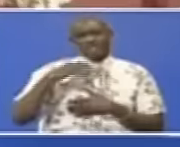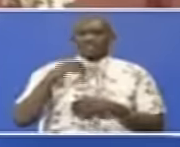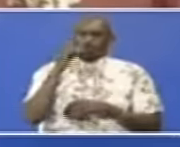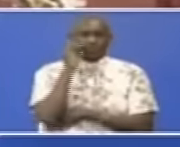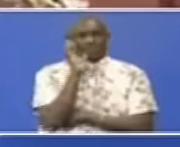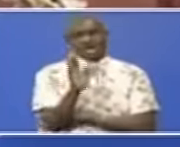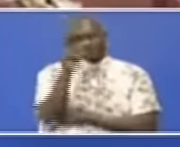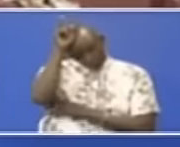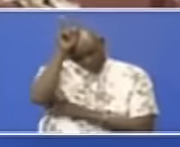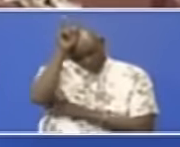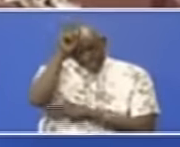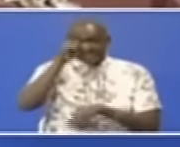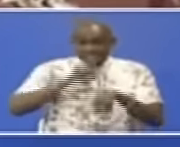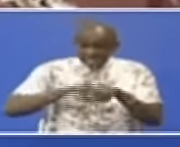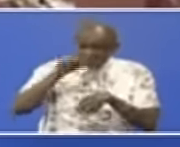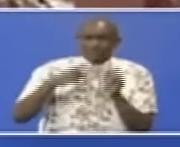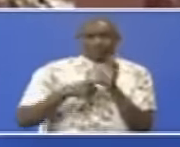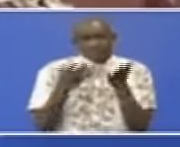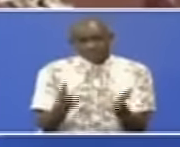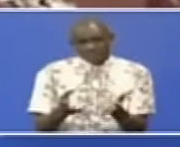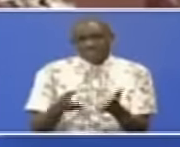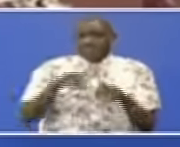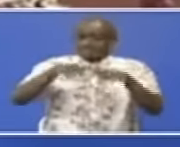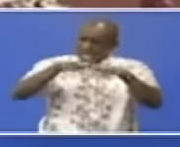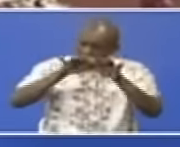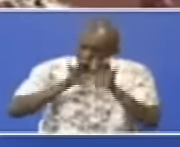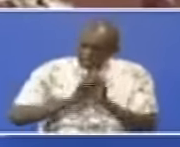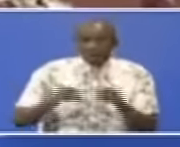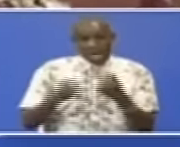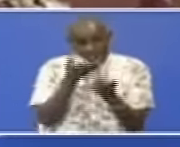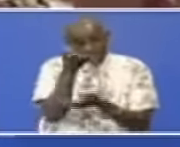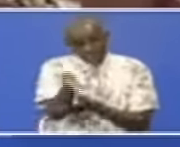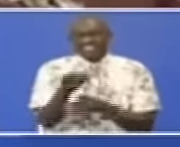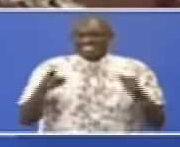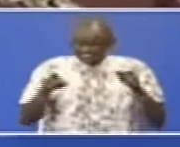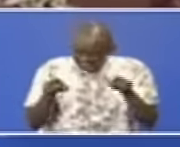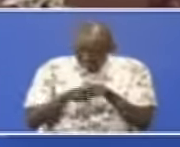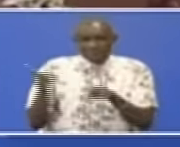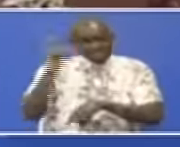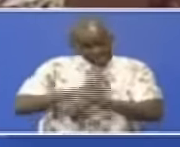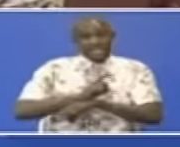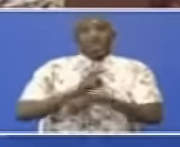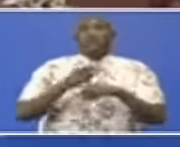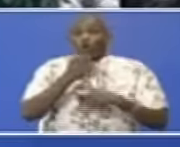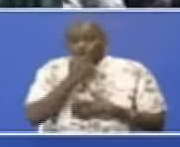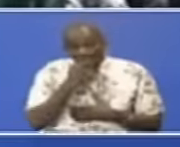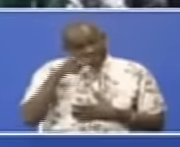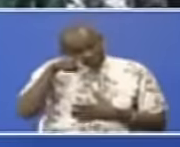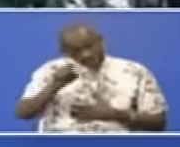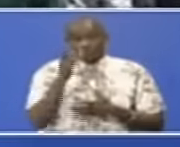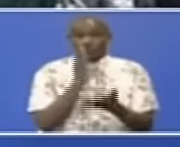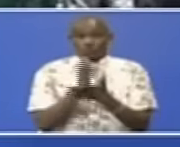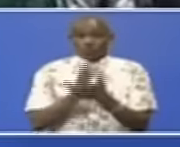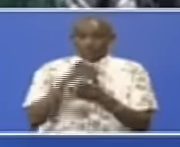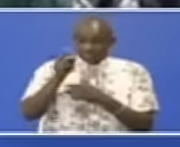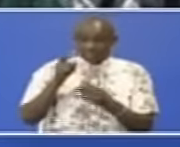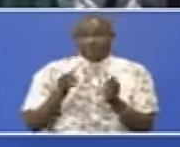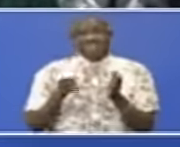home. As fate would have it, the burial was taking place on the same day that Gor Mahia, whose ardent